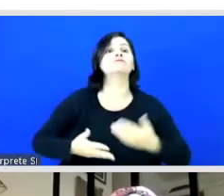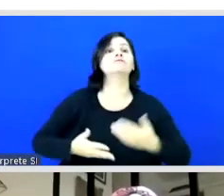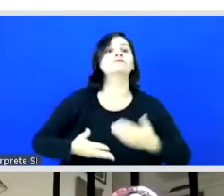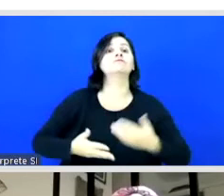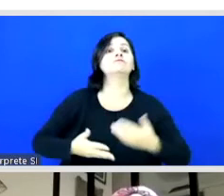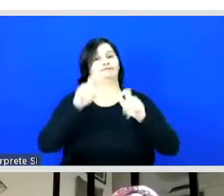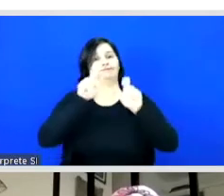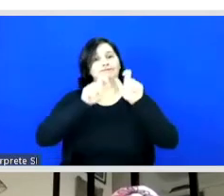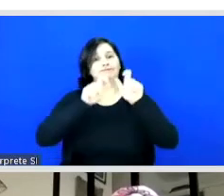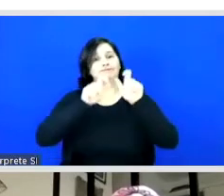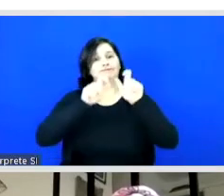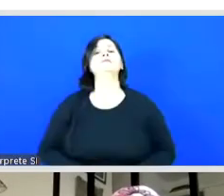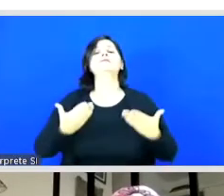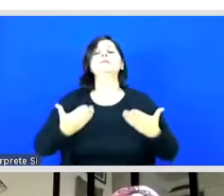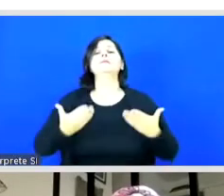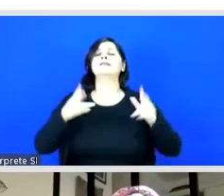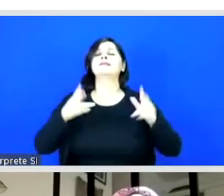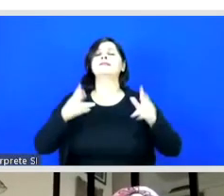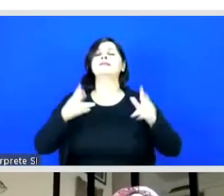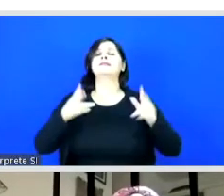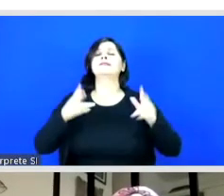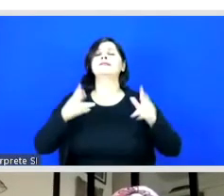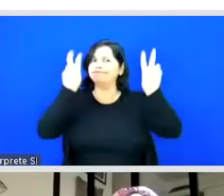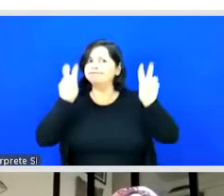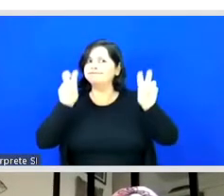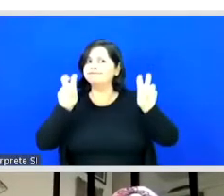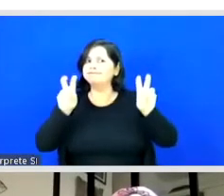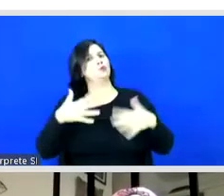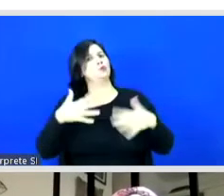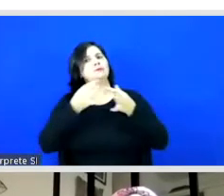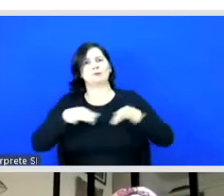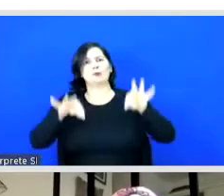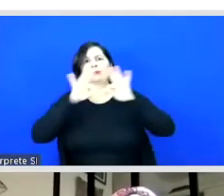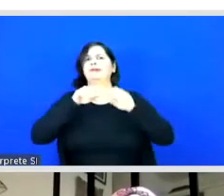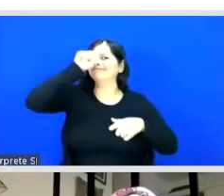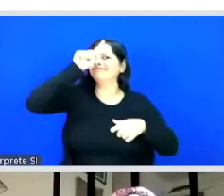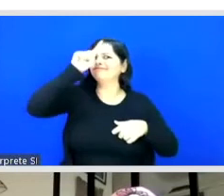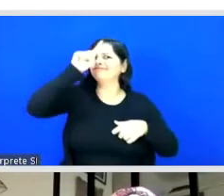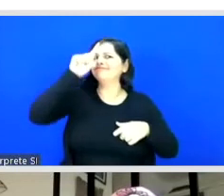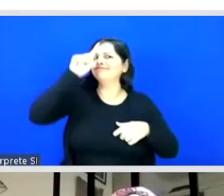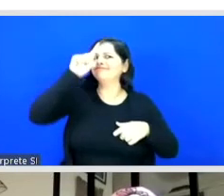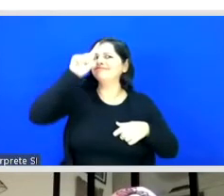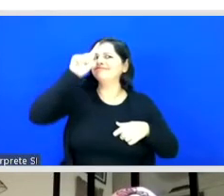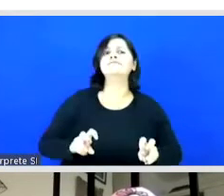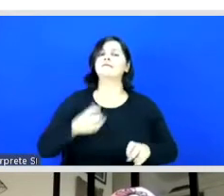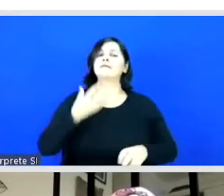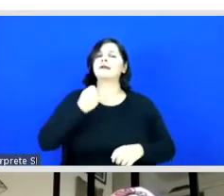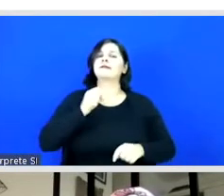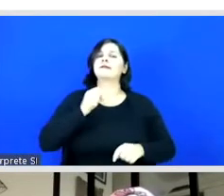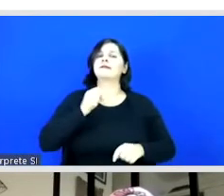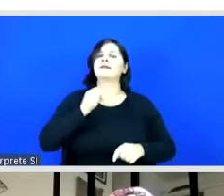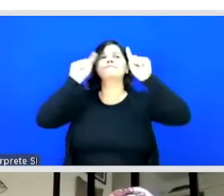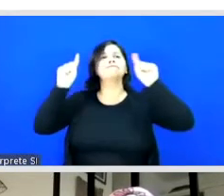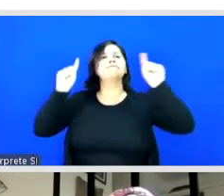And as I just continue to what Hindu has talked about, and she's just brought the reflection of not only Africa, but different